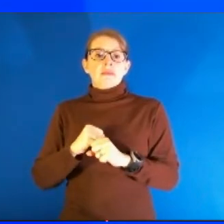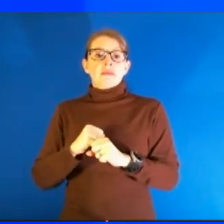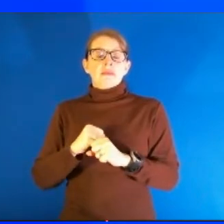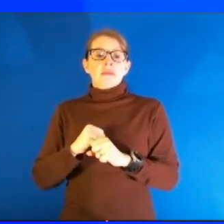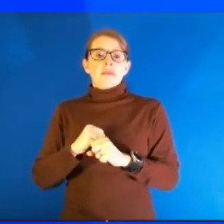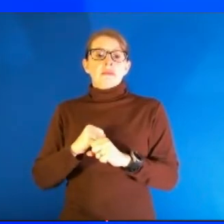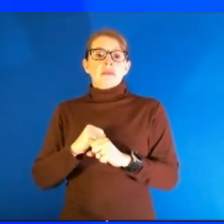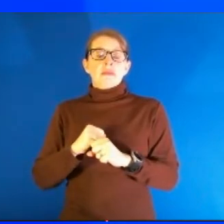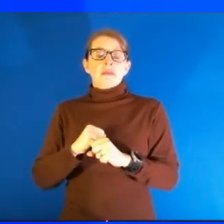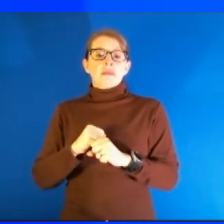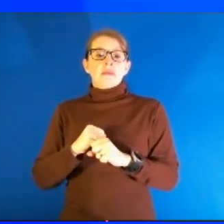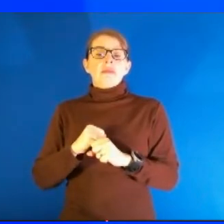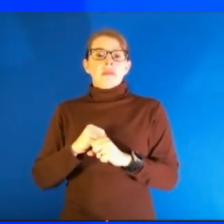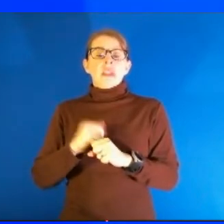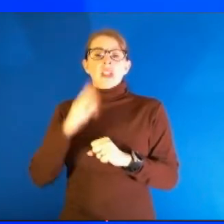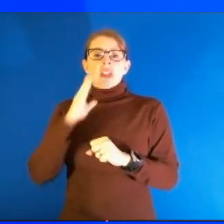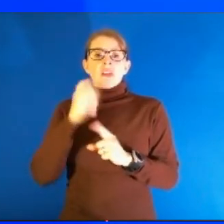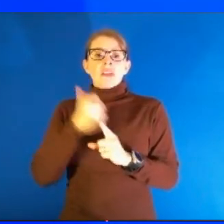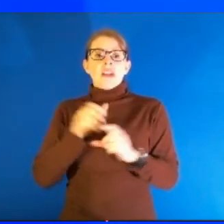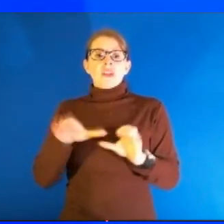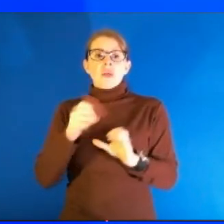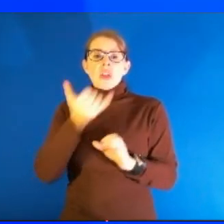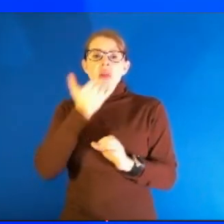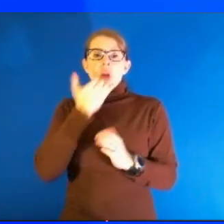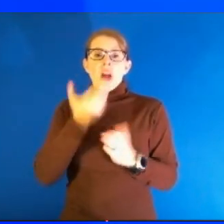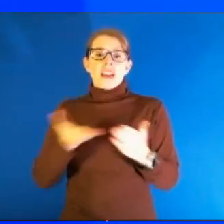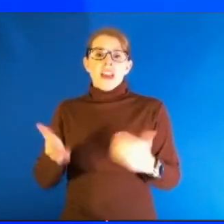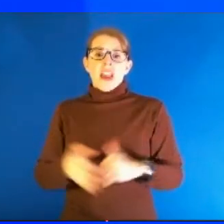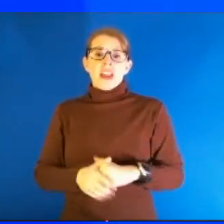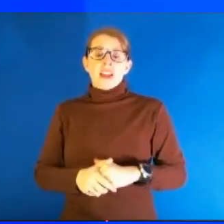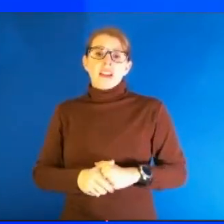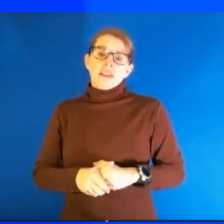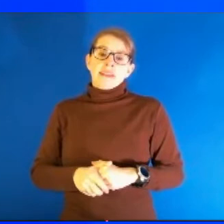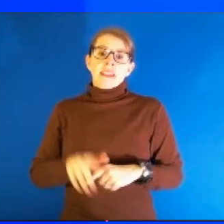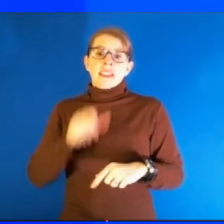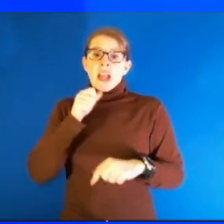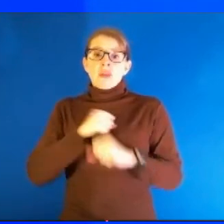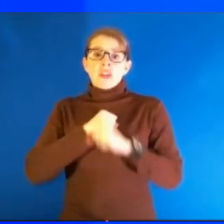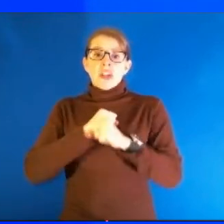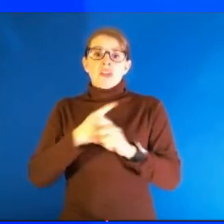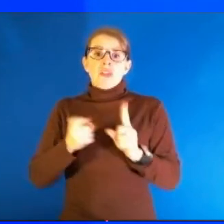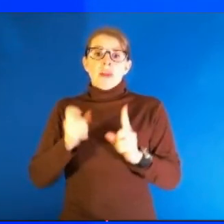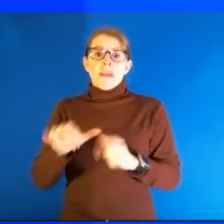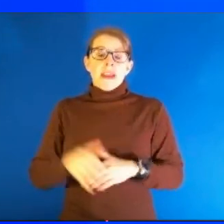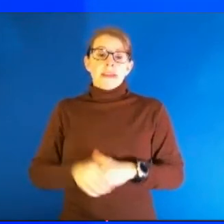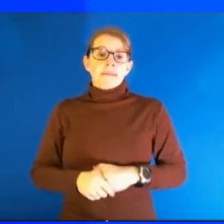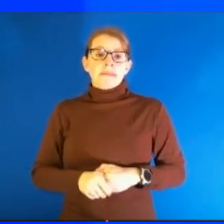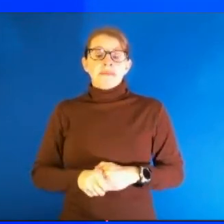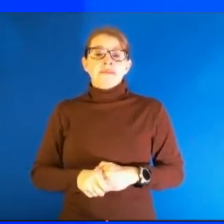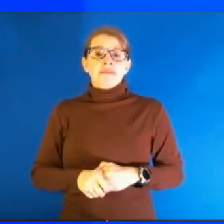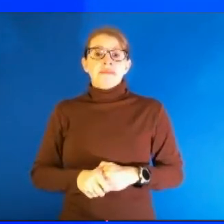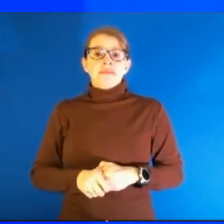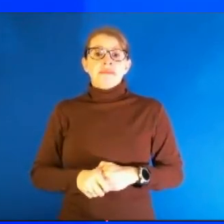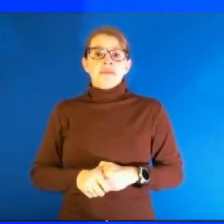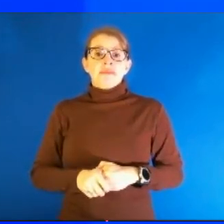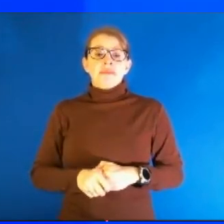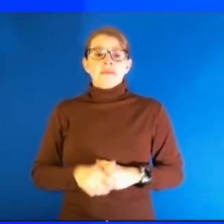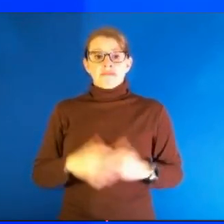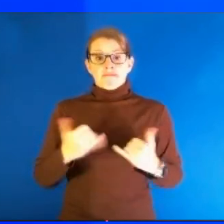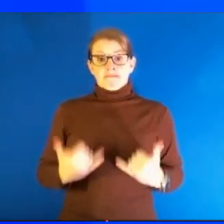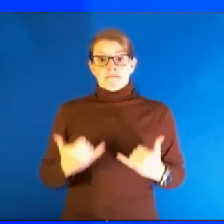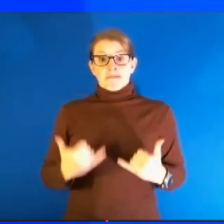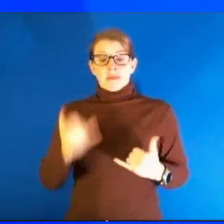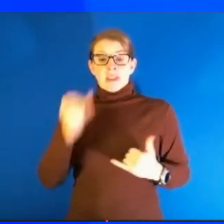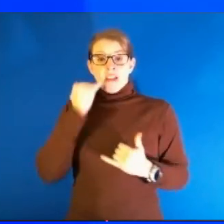from knowing that you did the wrong thing, Exactly. Right. which is its own impact. But in current state, if a